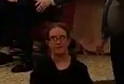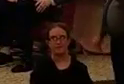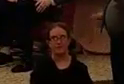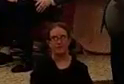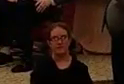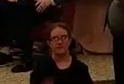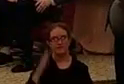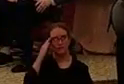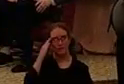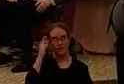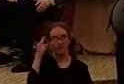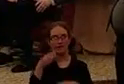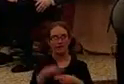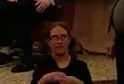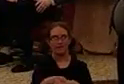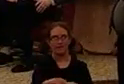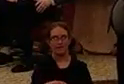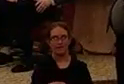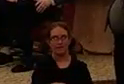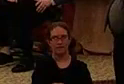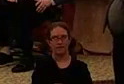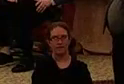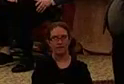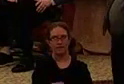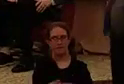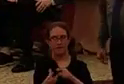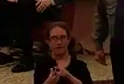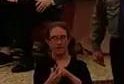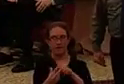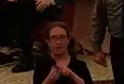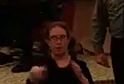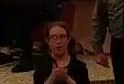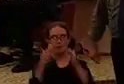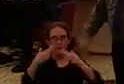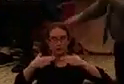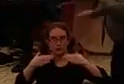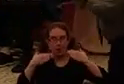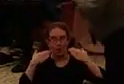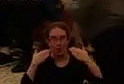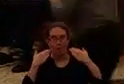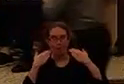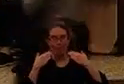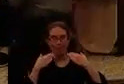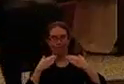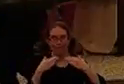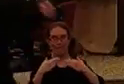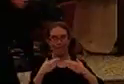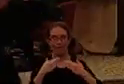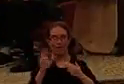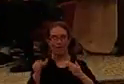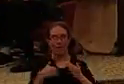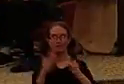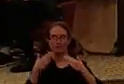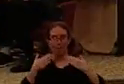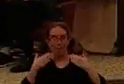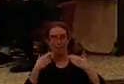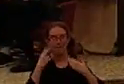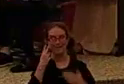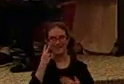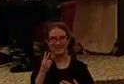And you know what I titled it? Count It All Joy. Hallelujah. Oh, count it all joy. Because you